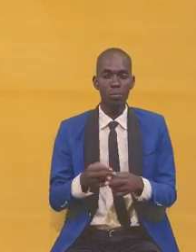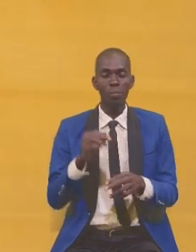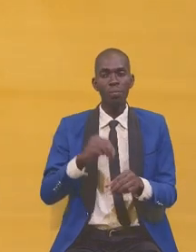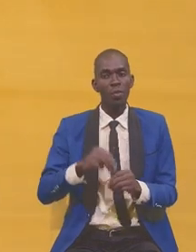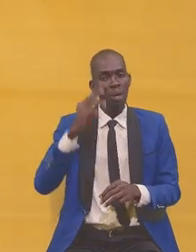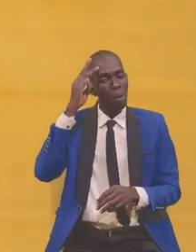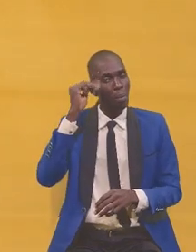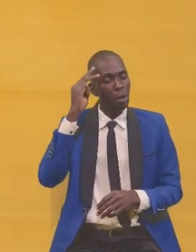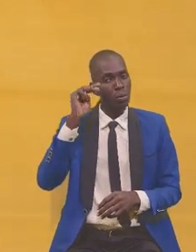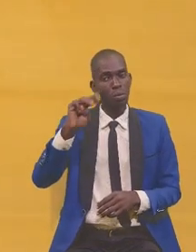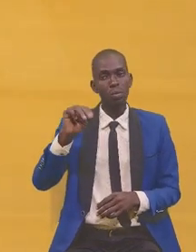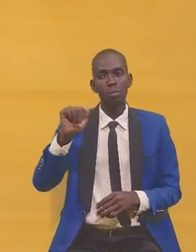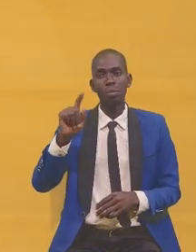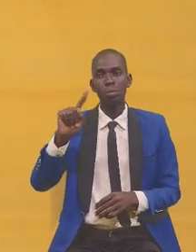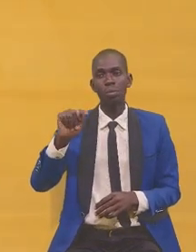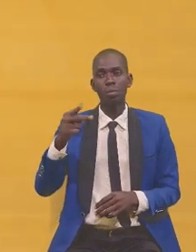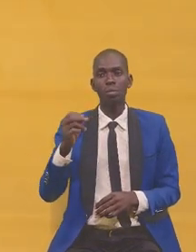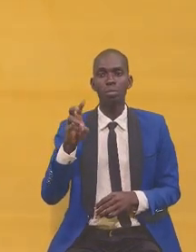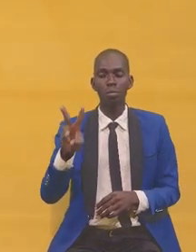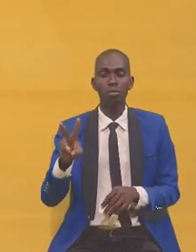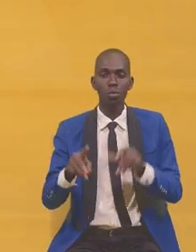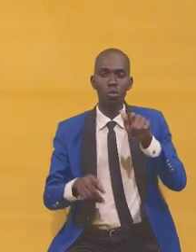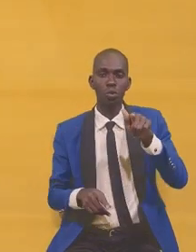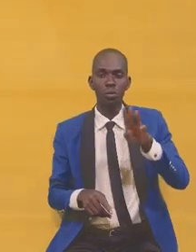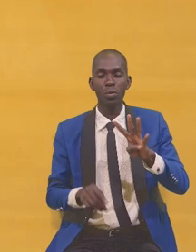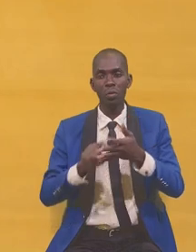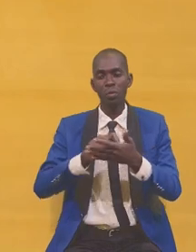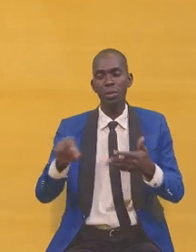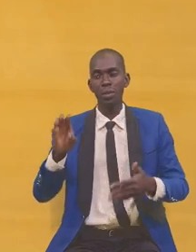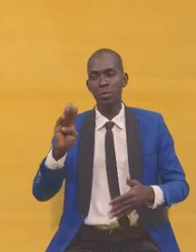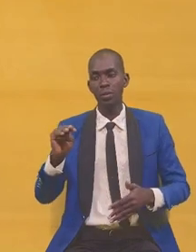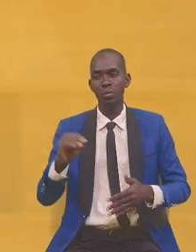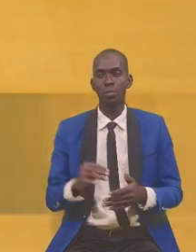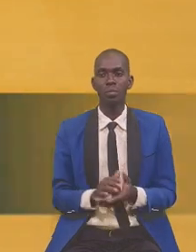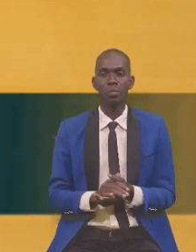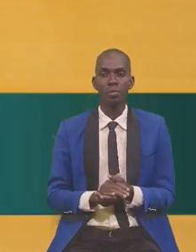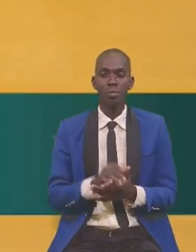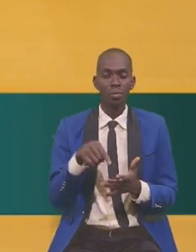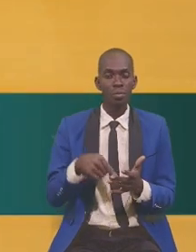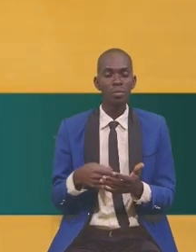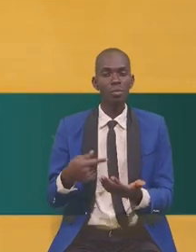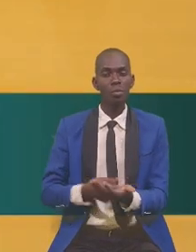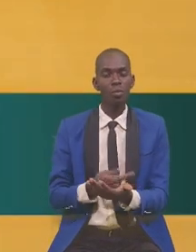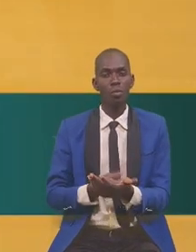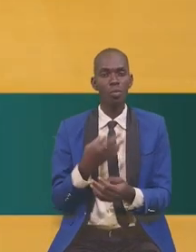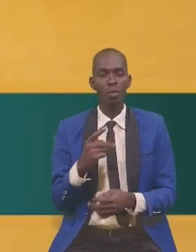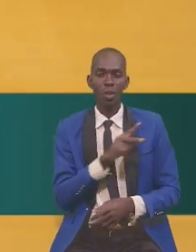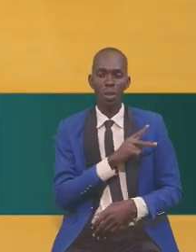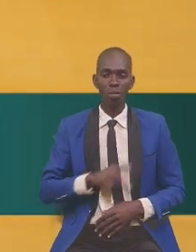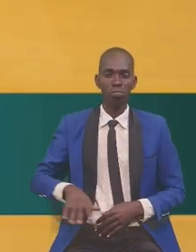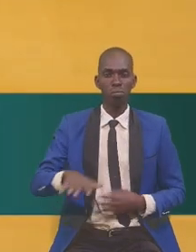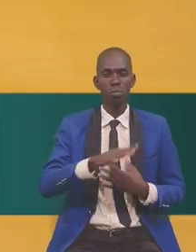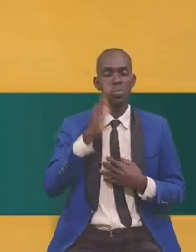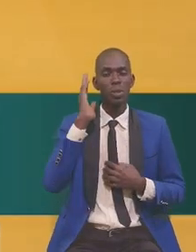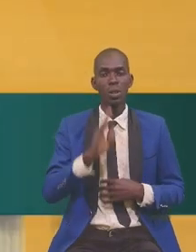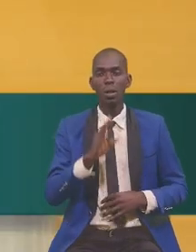verse 14. Matthew chapter 24, verse 14. This gospel of the kingdom shall be